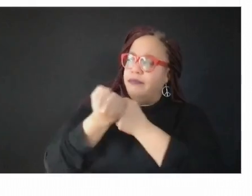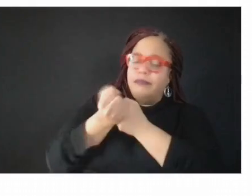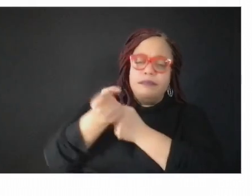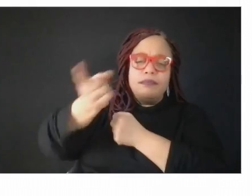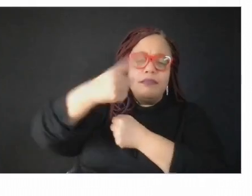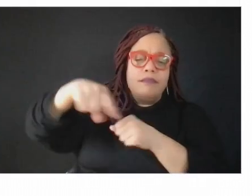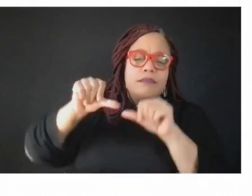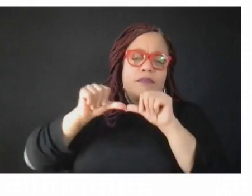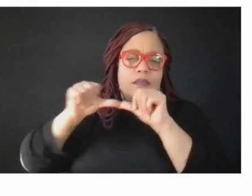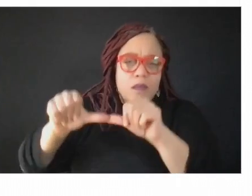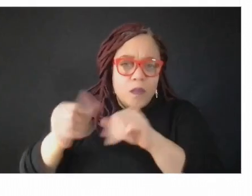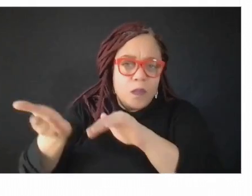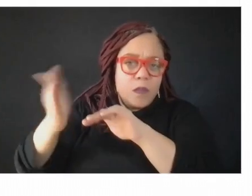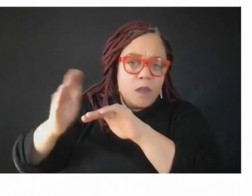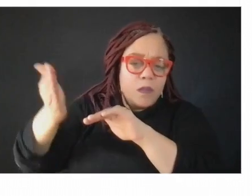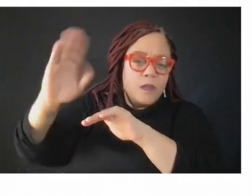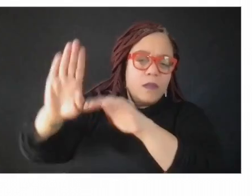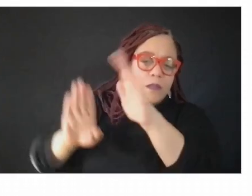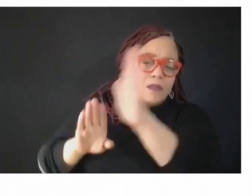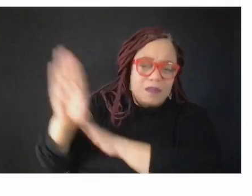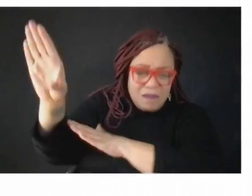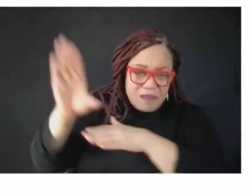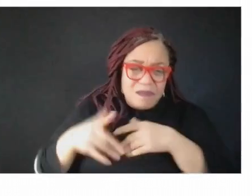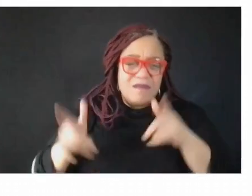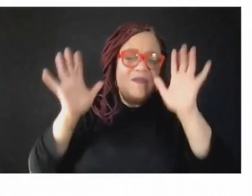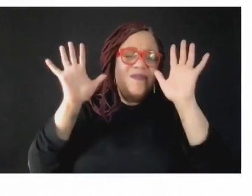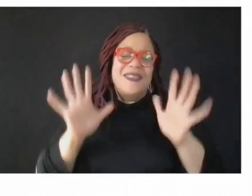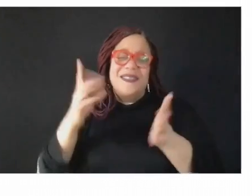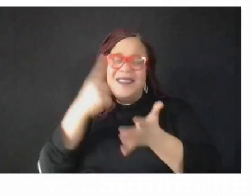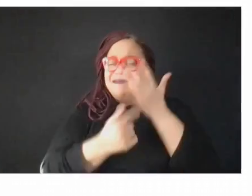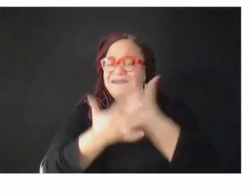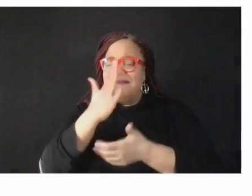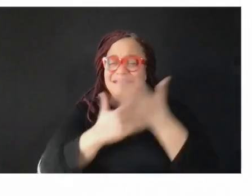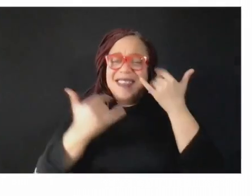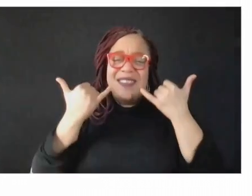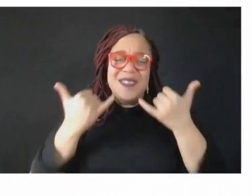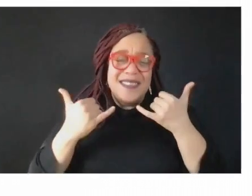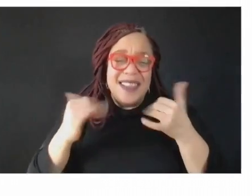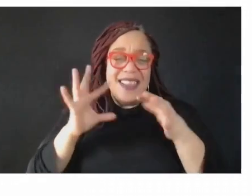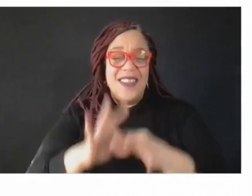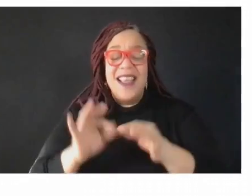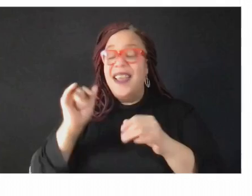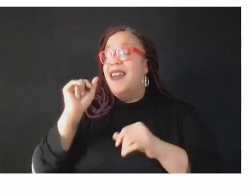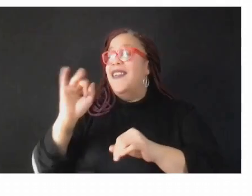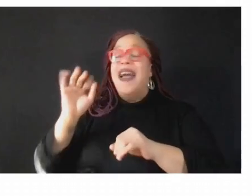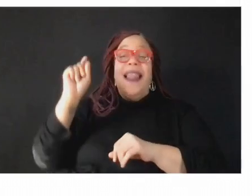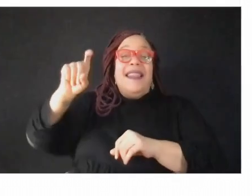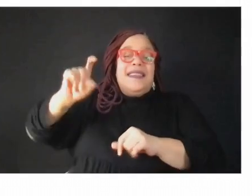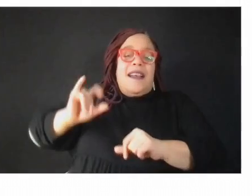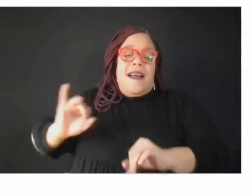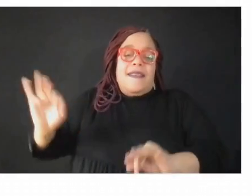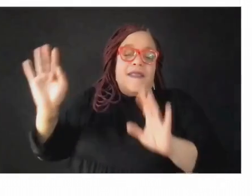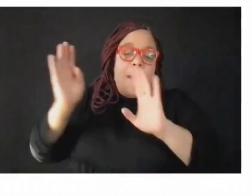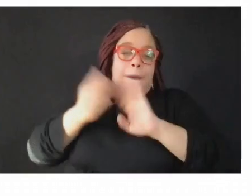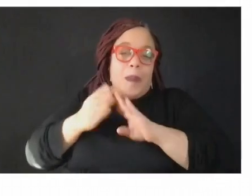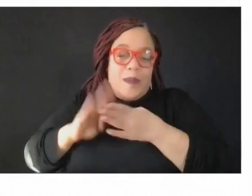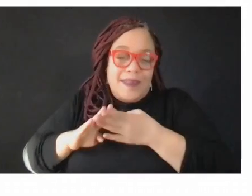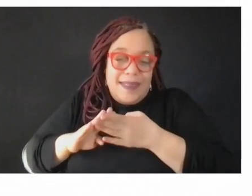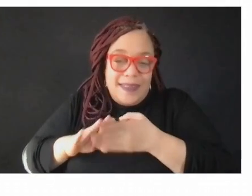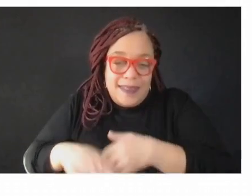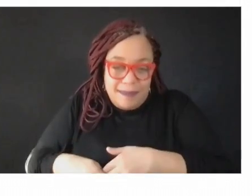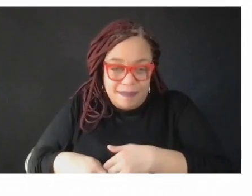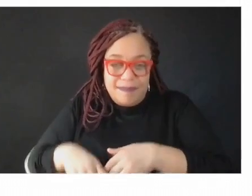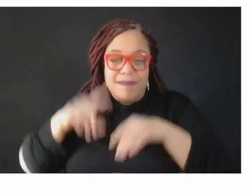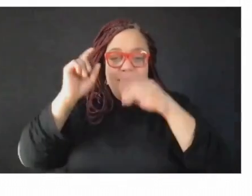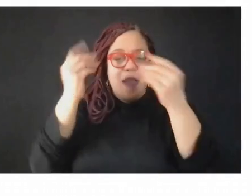of discussion today about the need for community engagement, which requires a workforce that knows